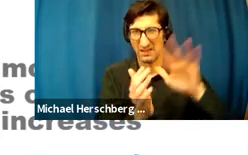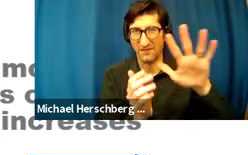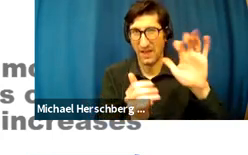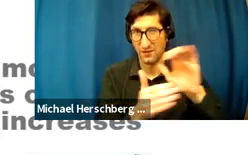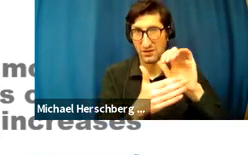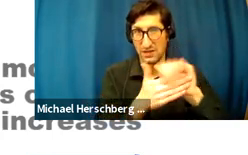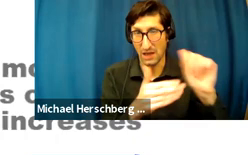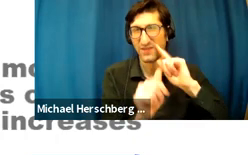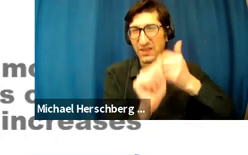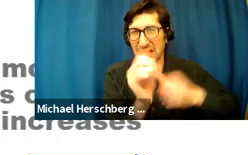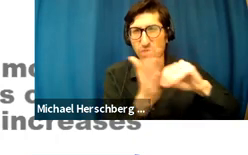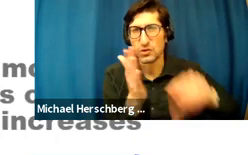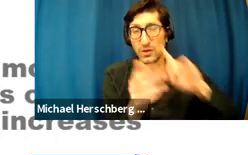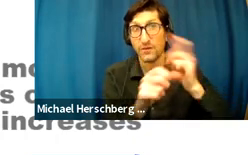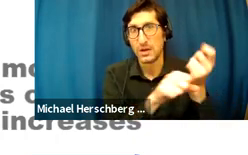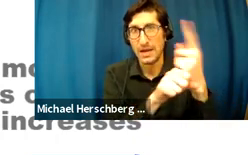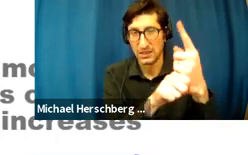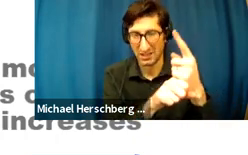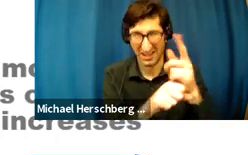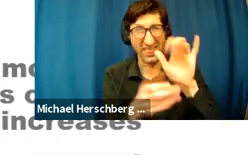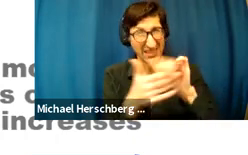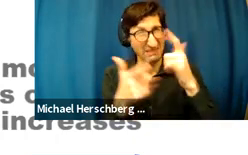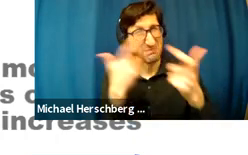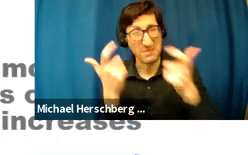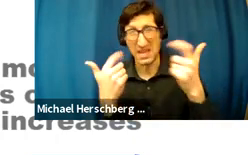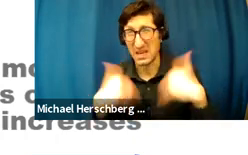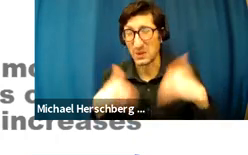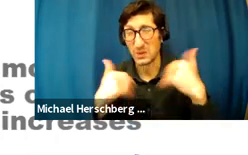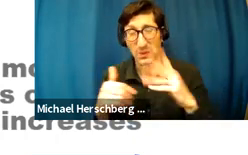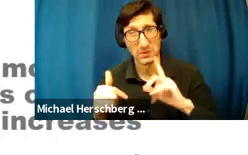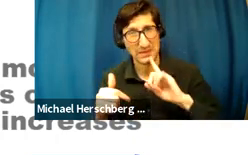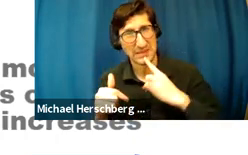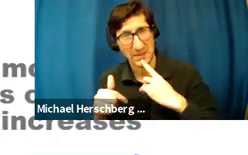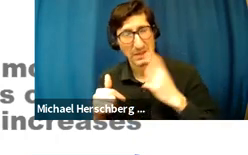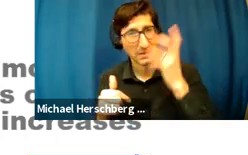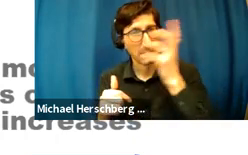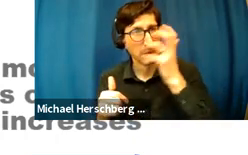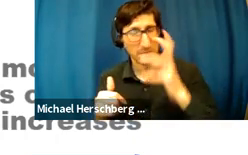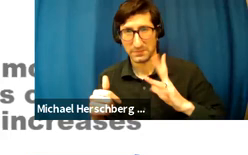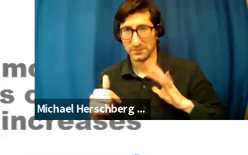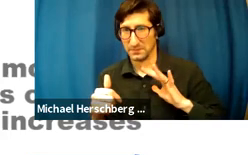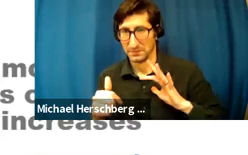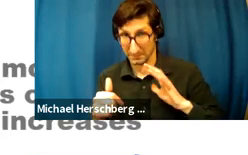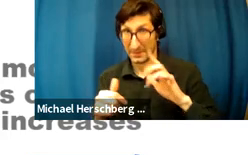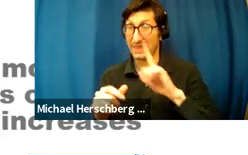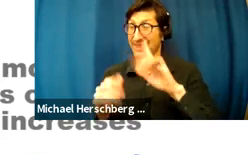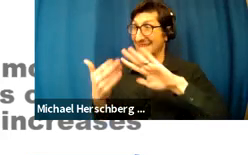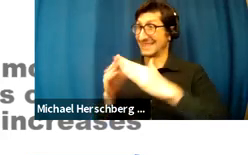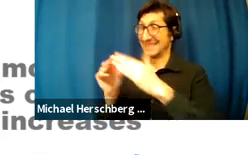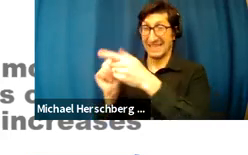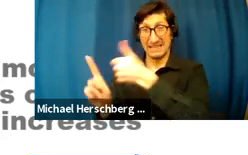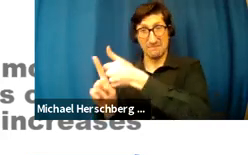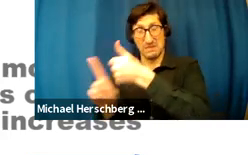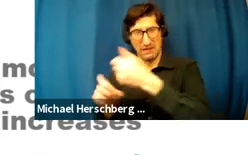$23,500 per pupil in the next year. This is a big deal, and it is taking a significant commitment from the city during a